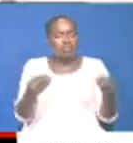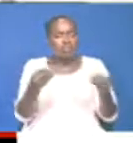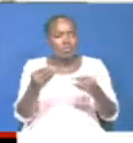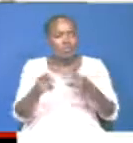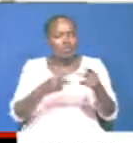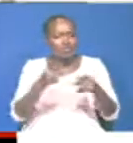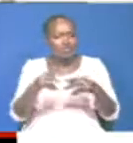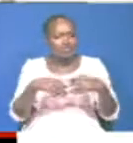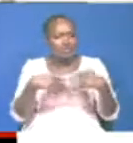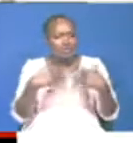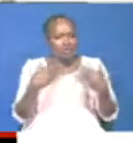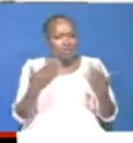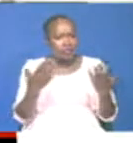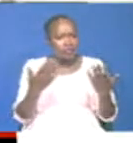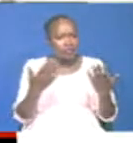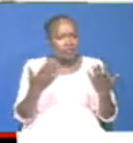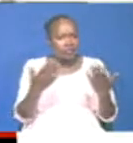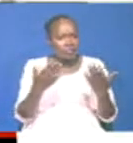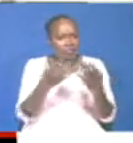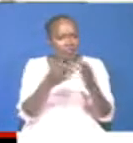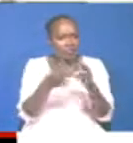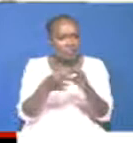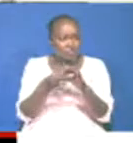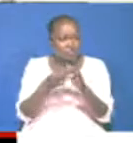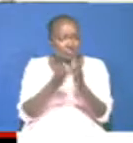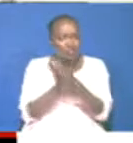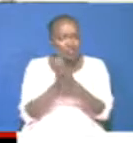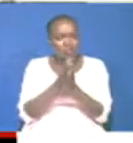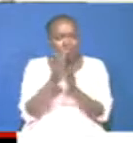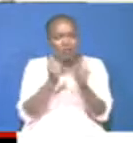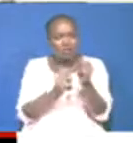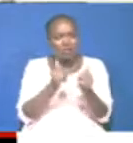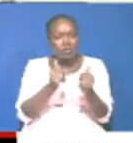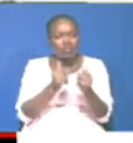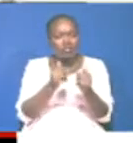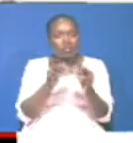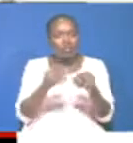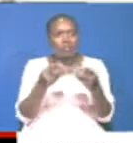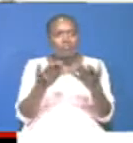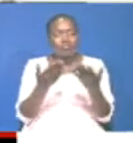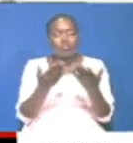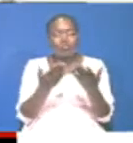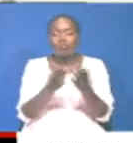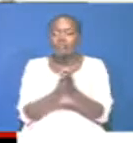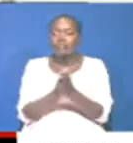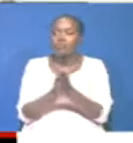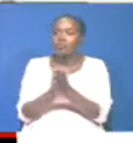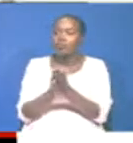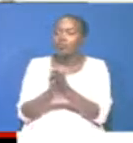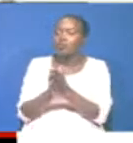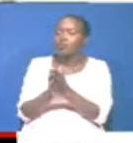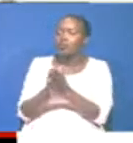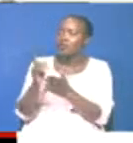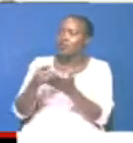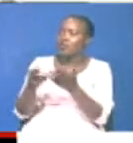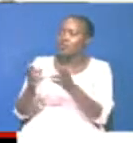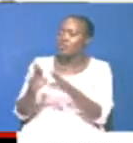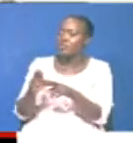getting together this magazine, and what were the stories that you were producing for Koilel? No, what happened actually, that was